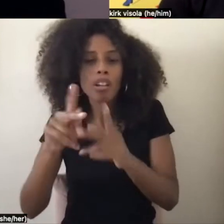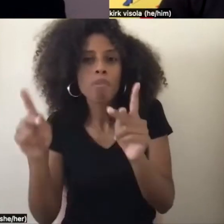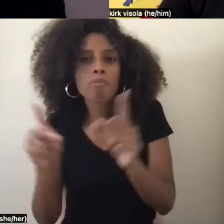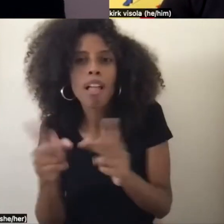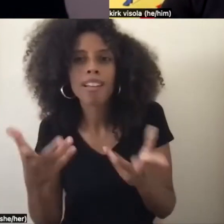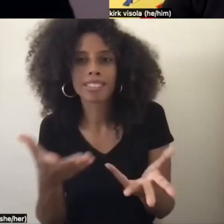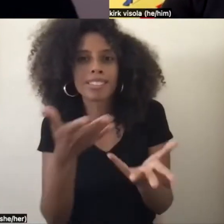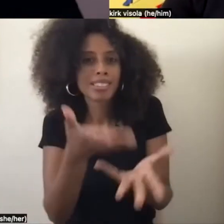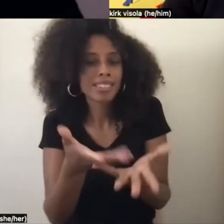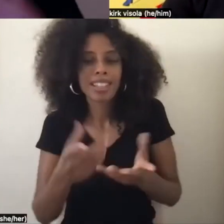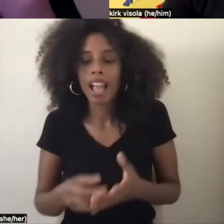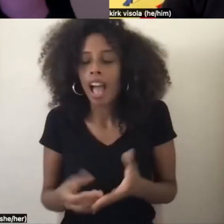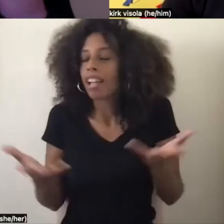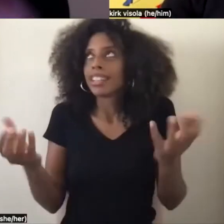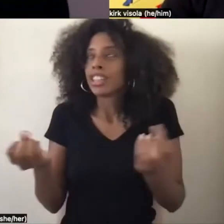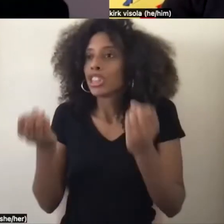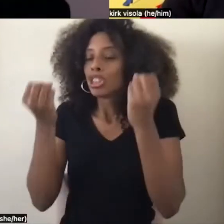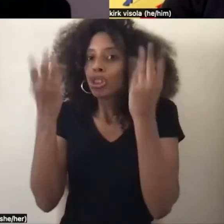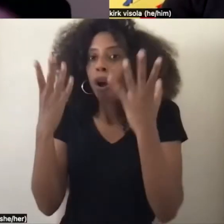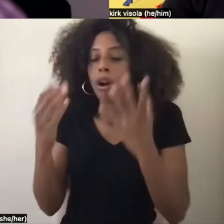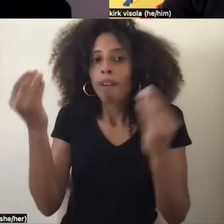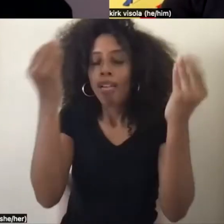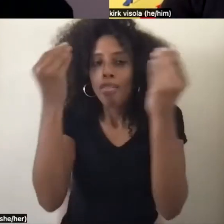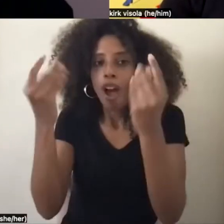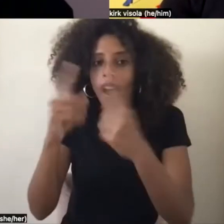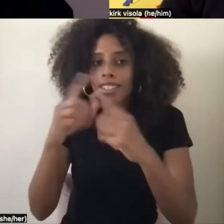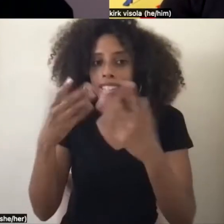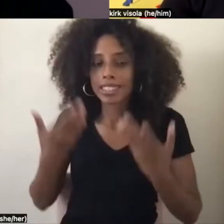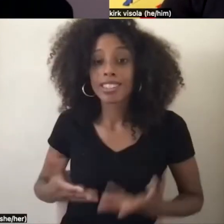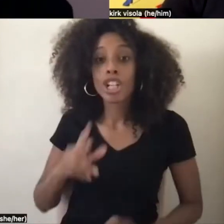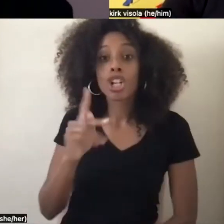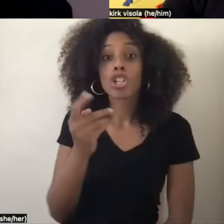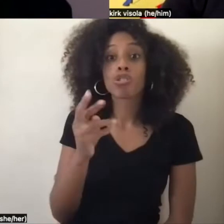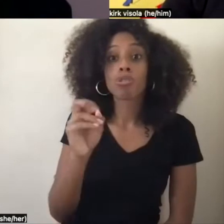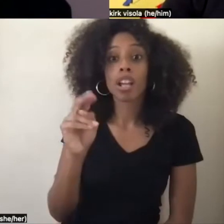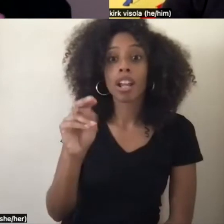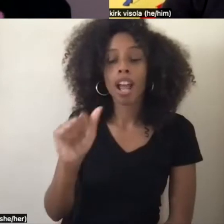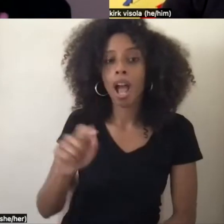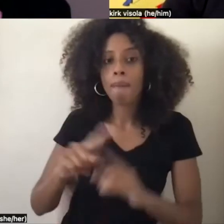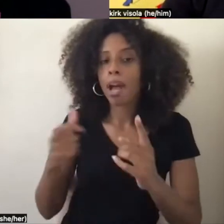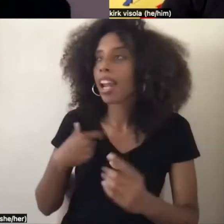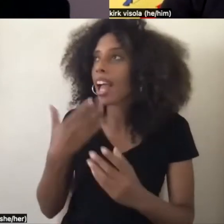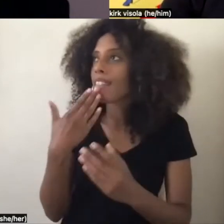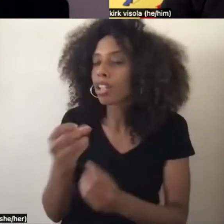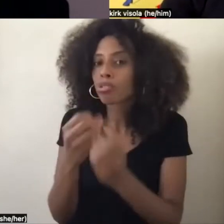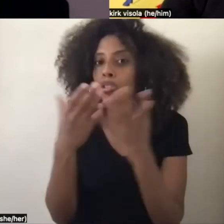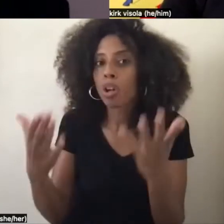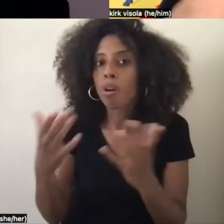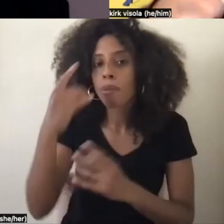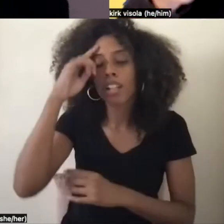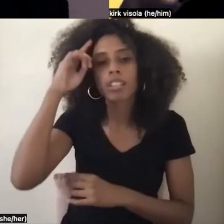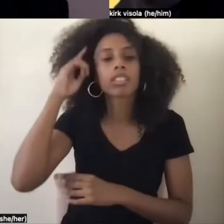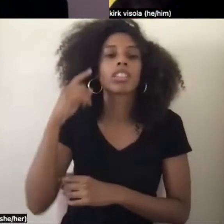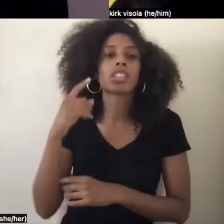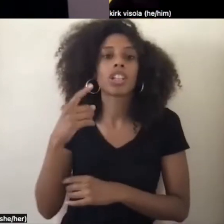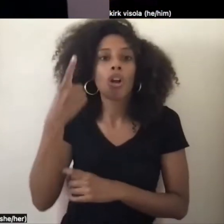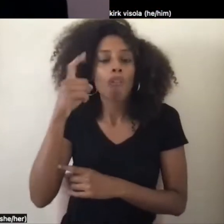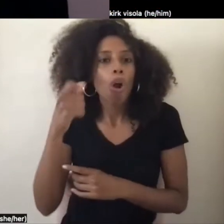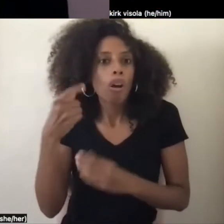So many thoughts. But I thank you so much for bringing that here, especially with the statistics,